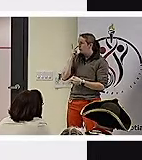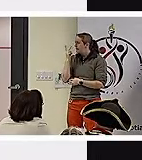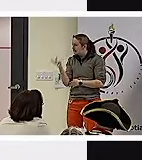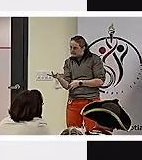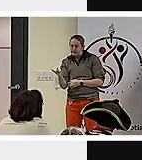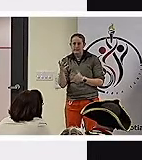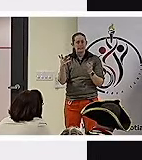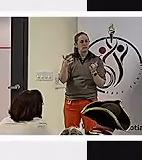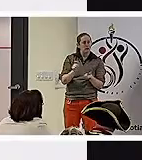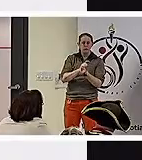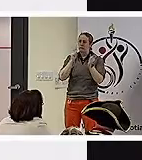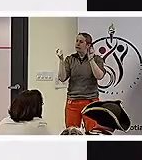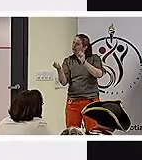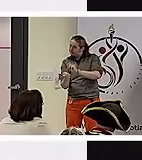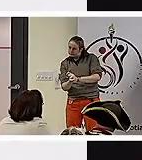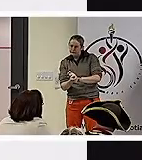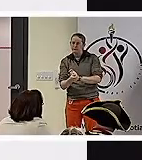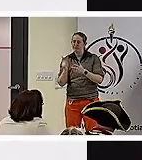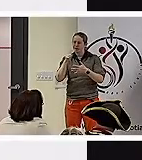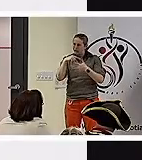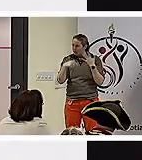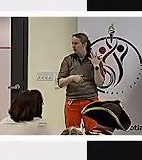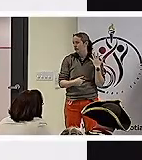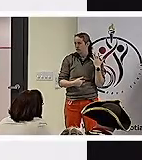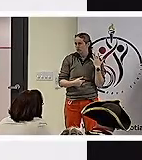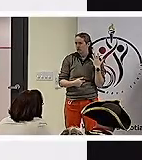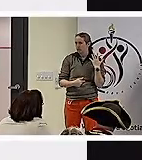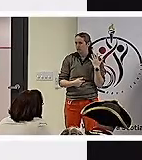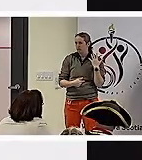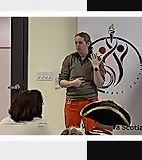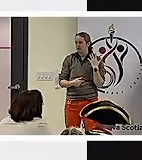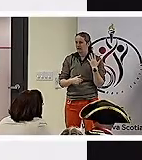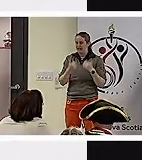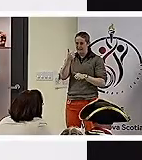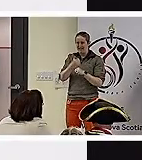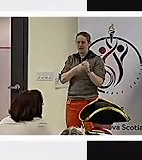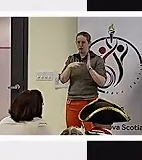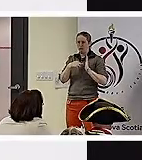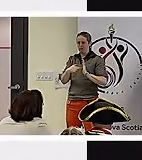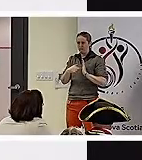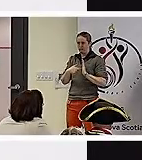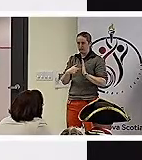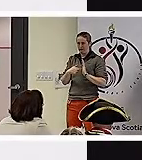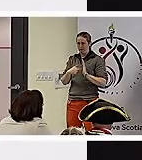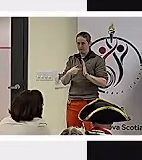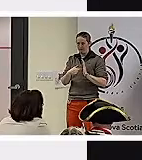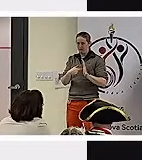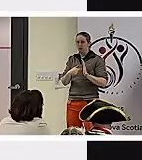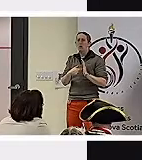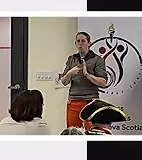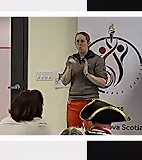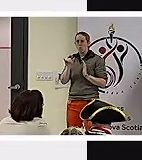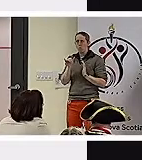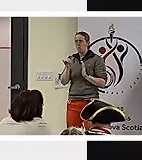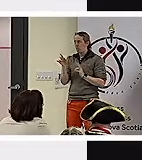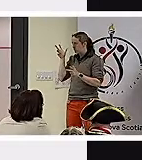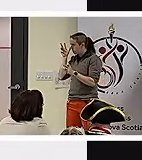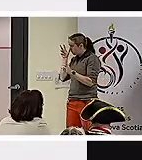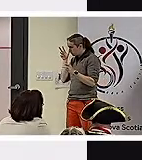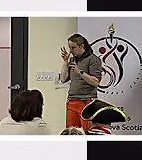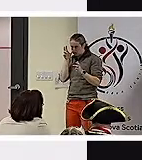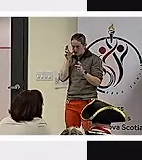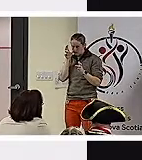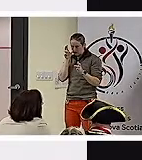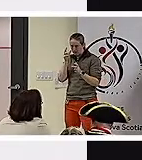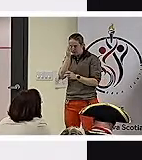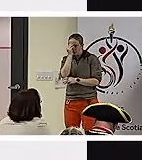all those kind of things. And us as the representatives really try to take what they want, their voices, and make